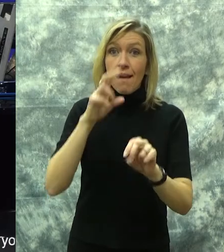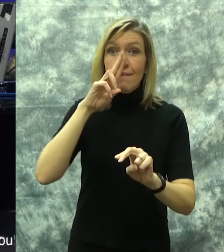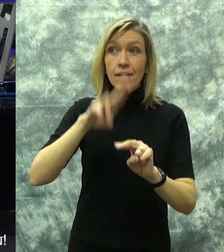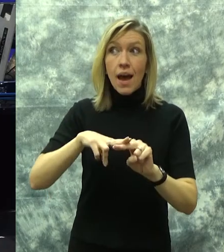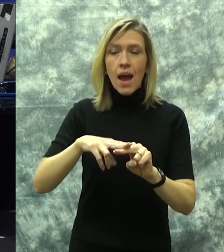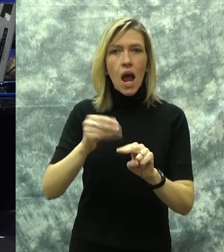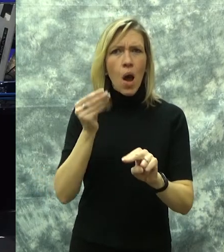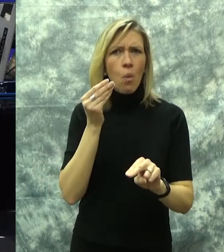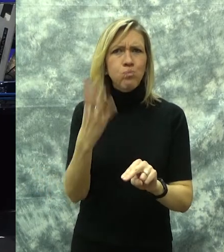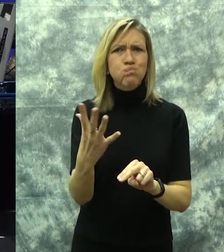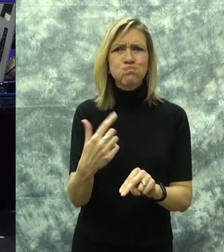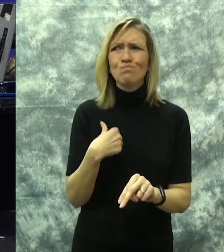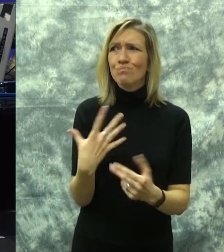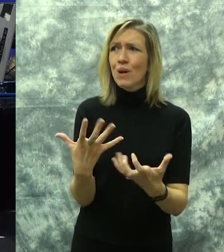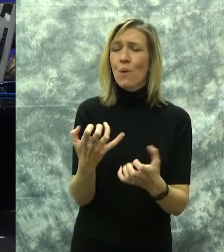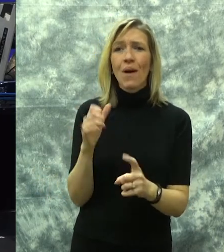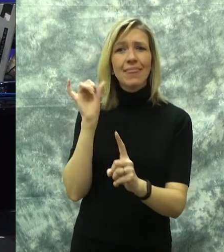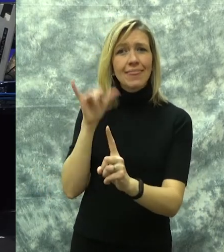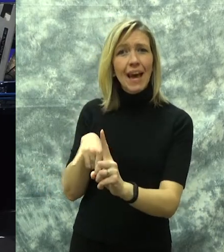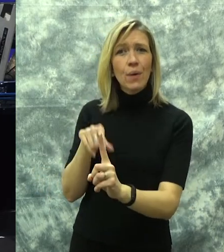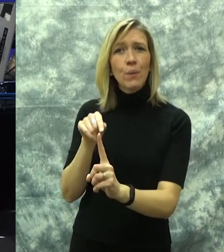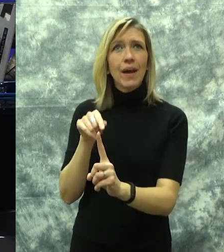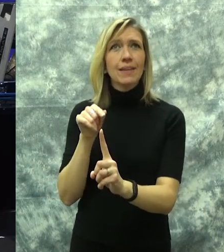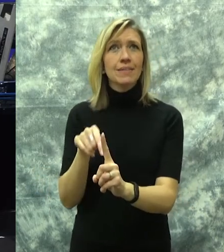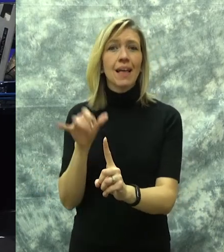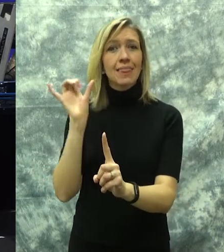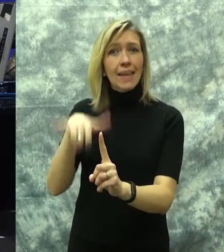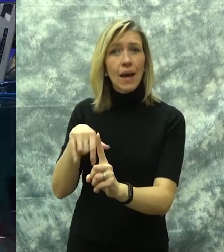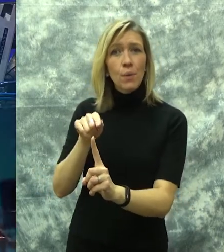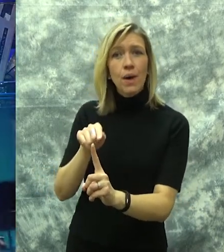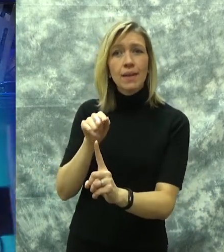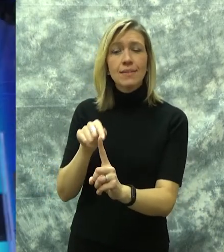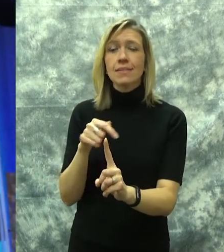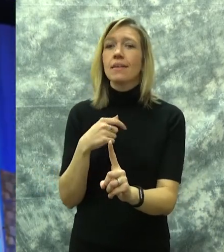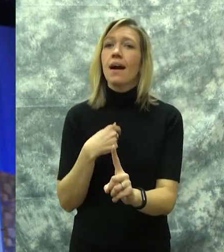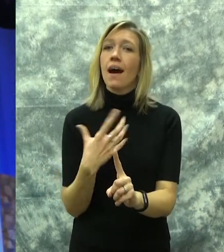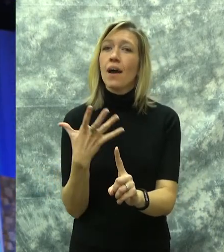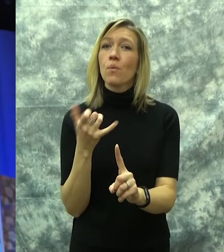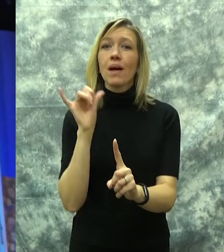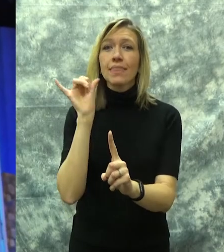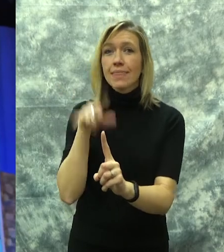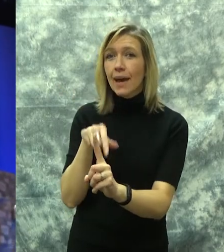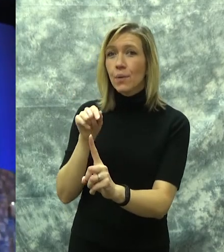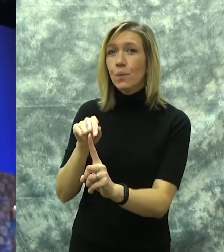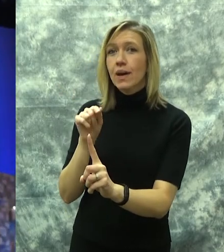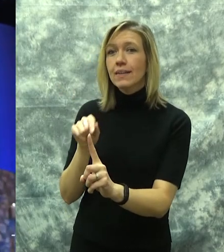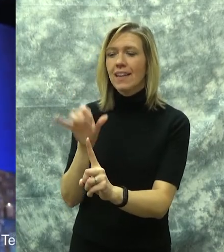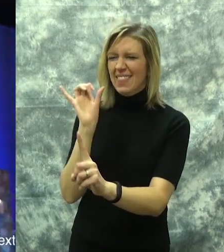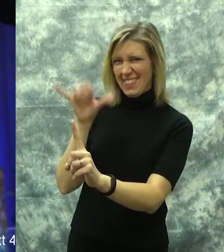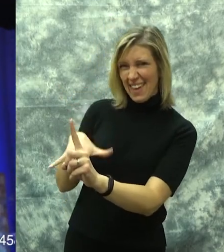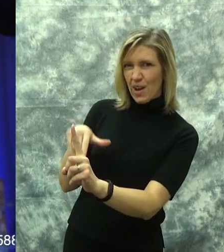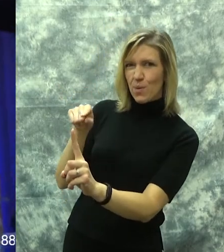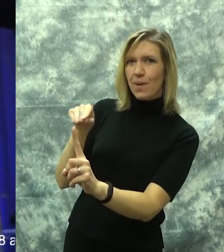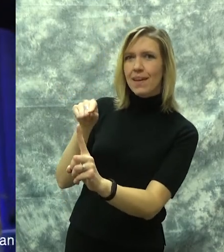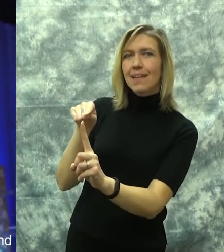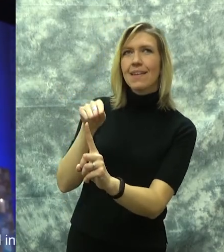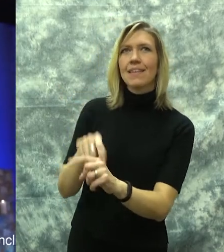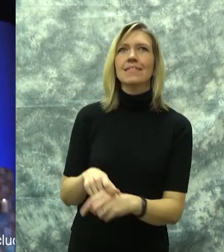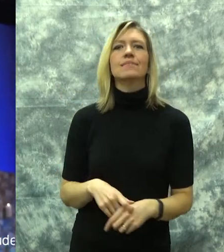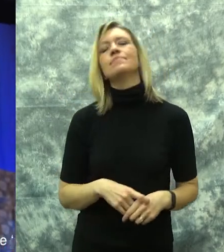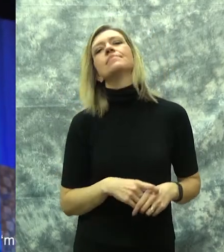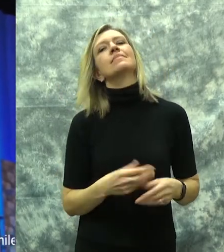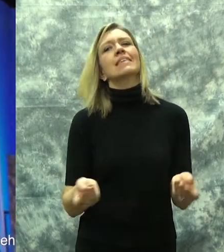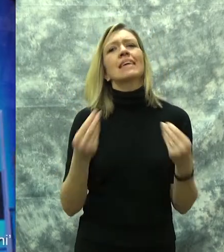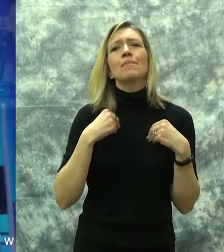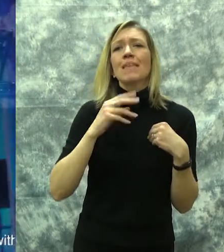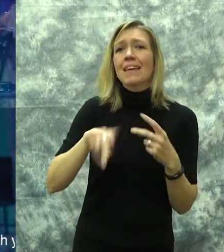you what I want. That one, that one. I want that one, that one. Yeah,